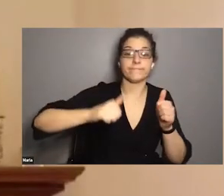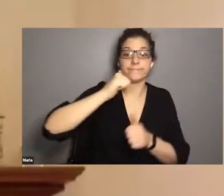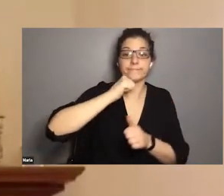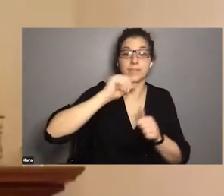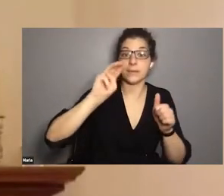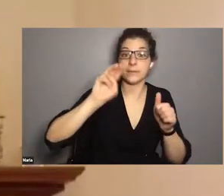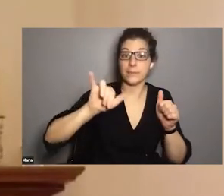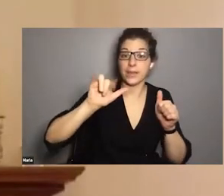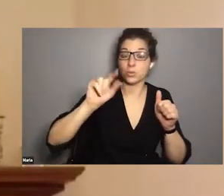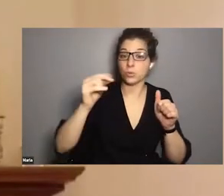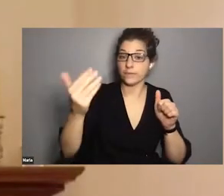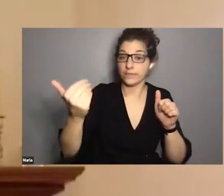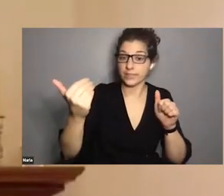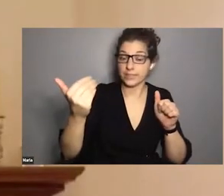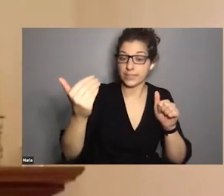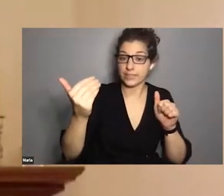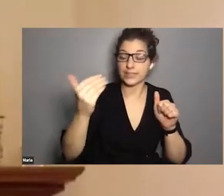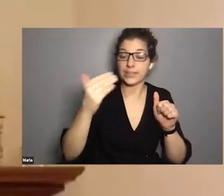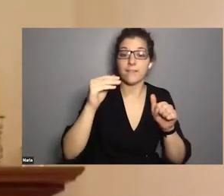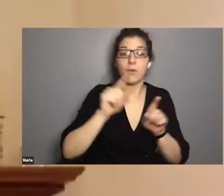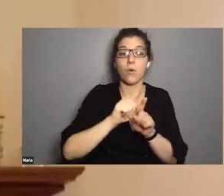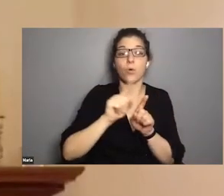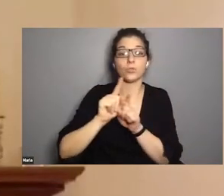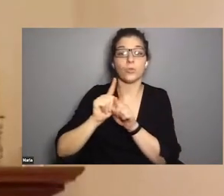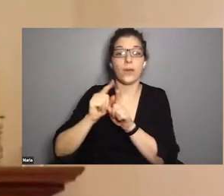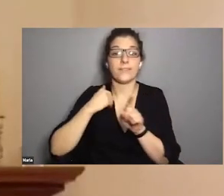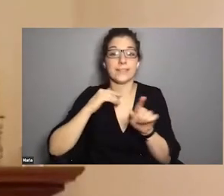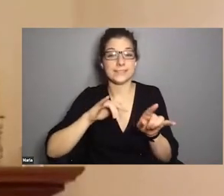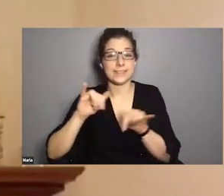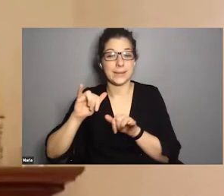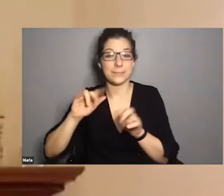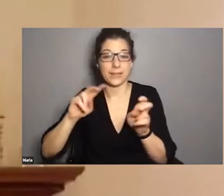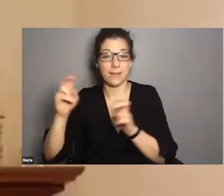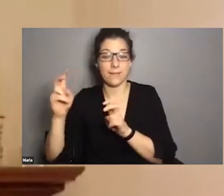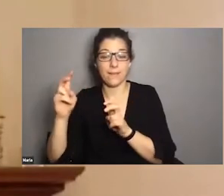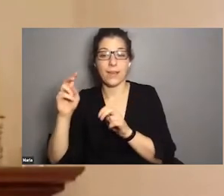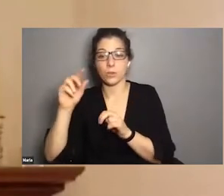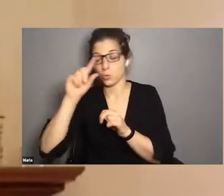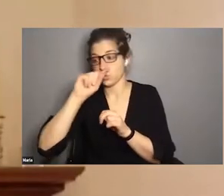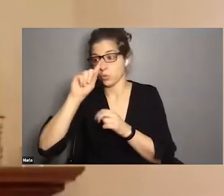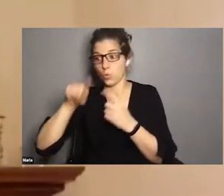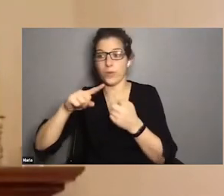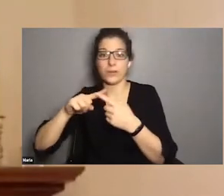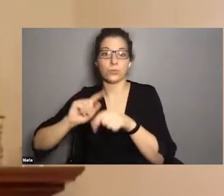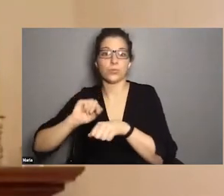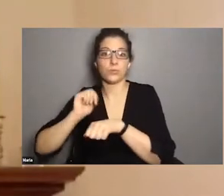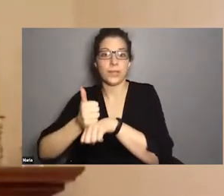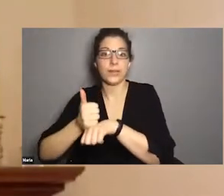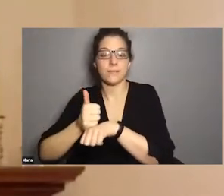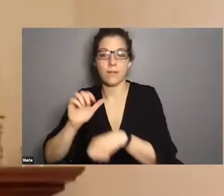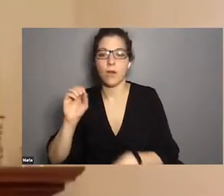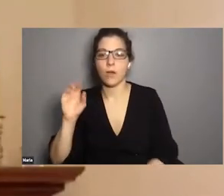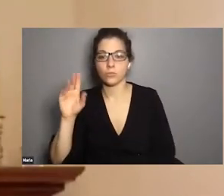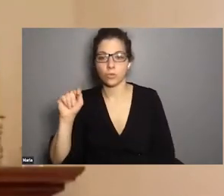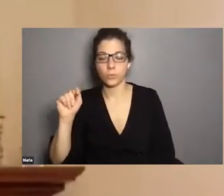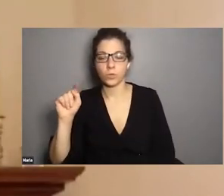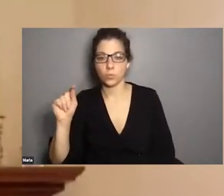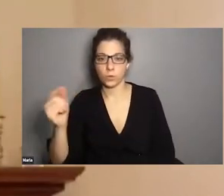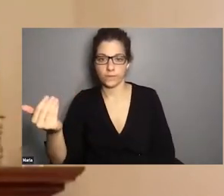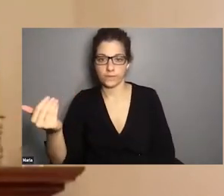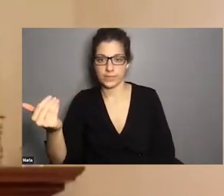May of 2015, and has also held the same title at Alphabet since it was created in October of